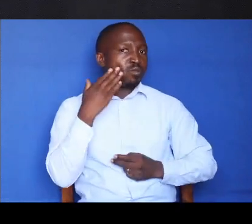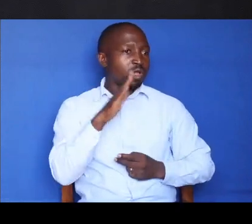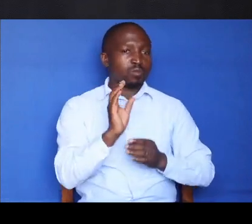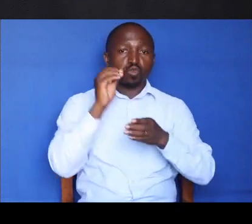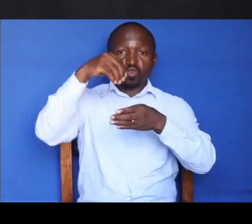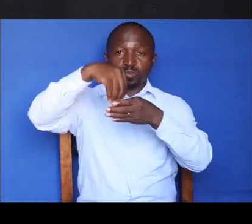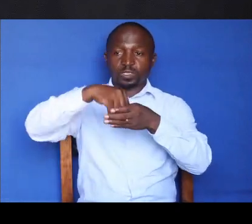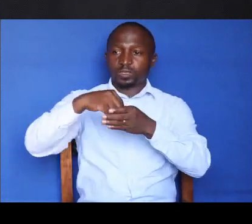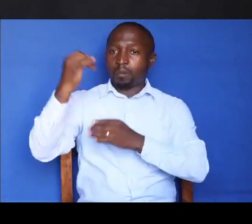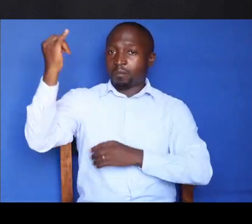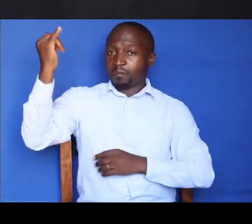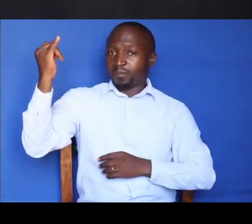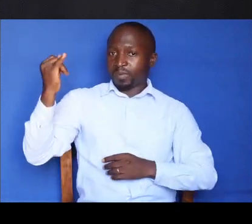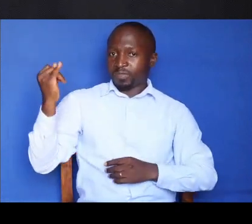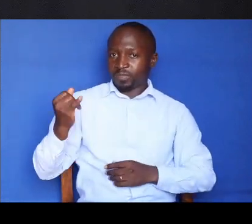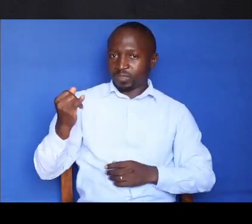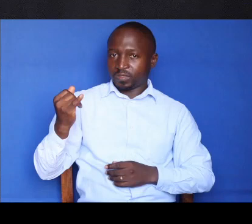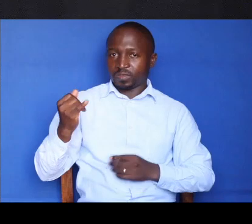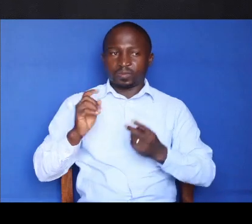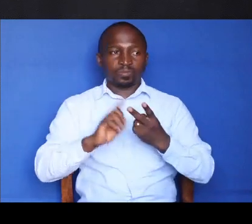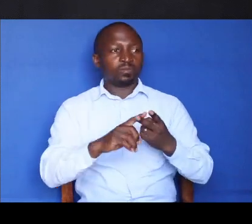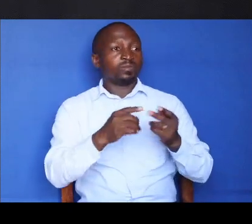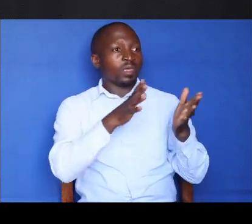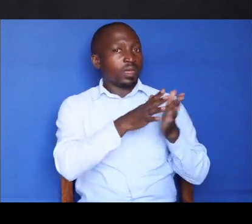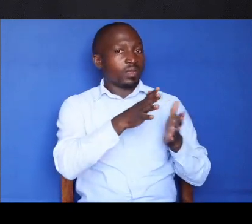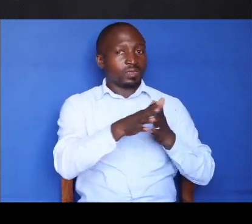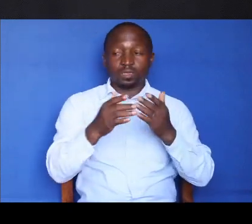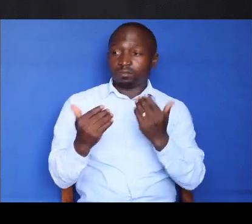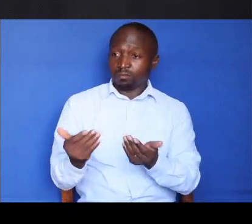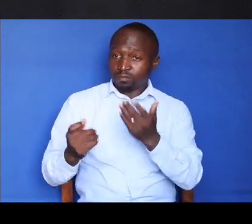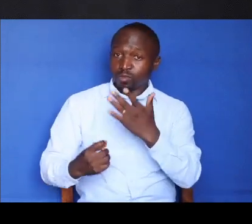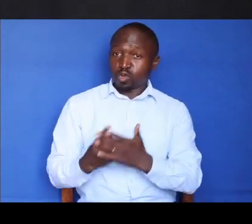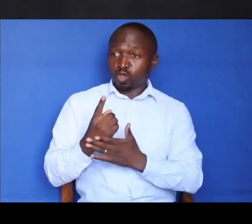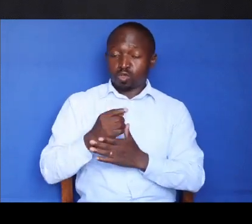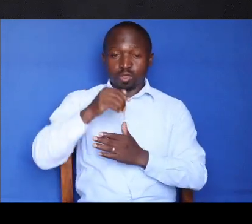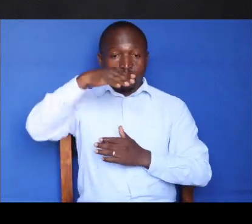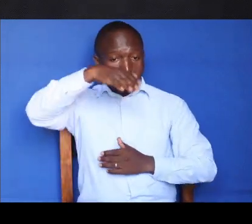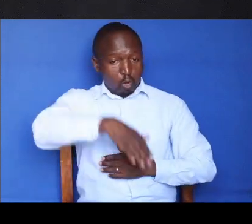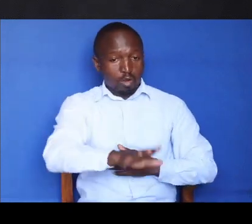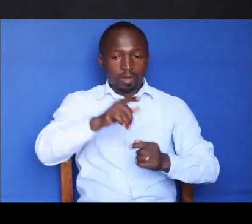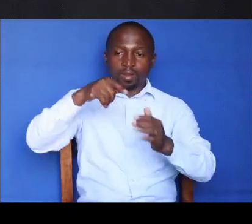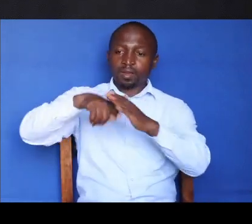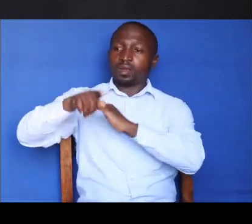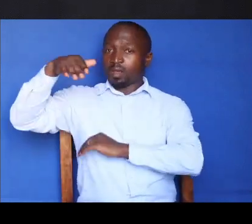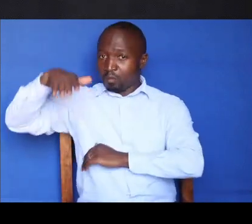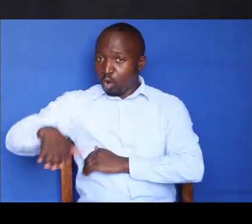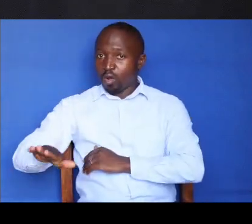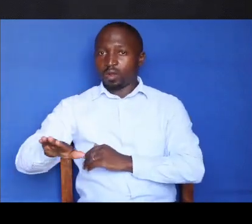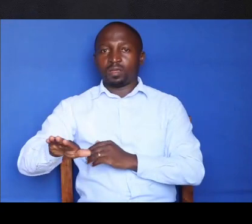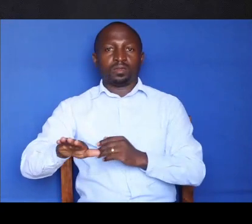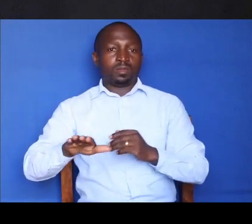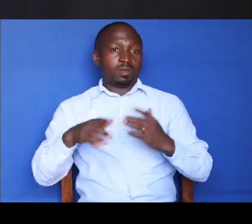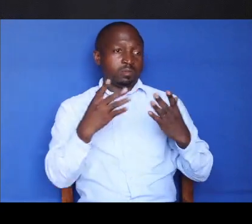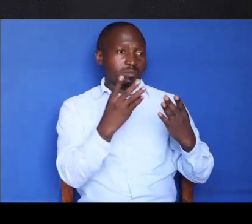is also important to include diagrams. You can illustrate here the occurrence of valley within